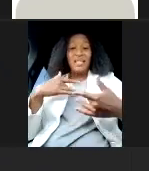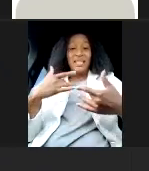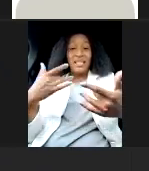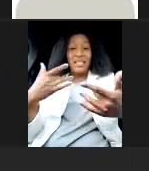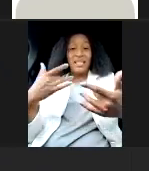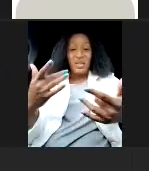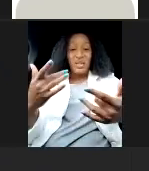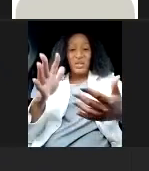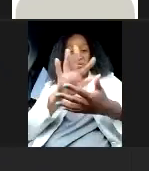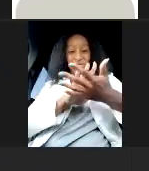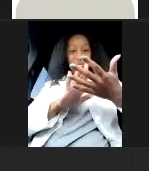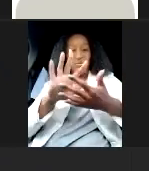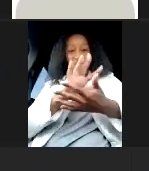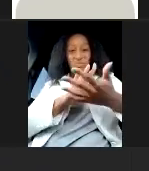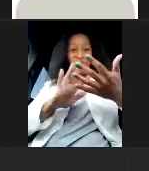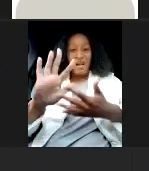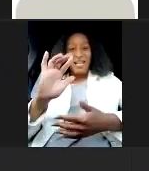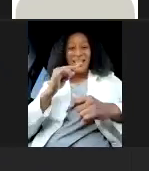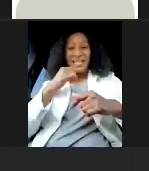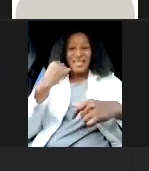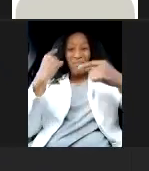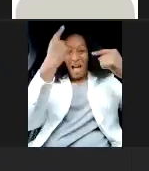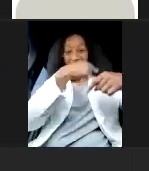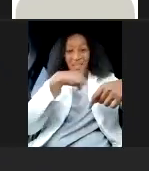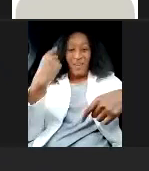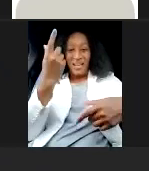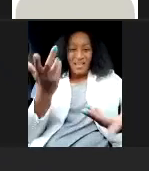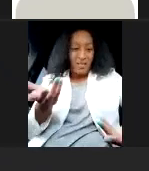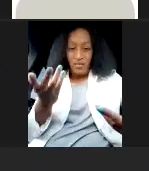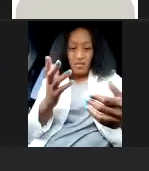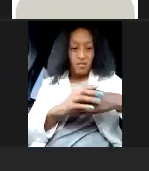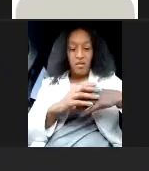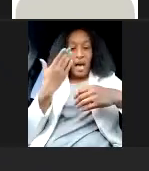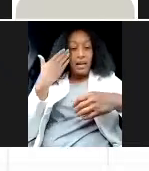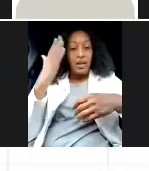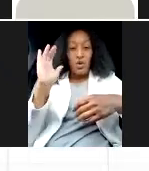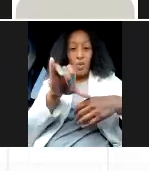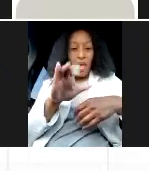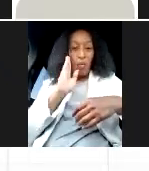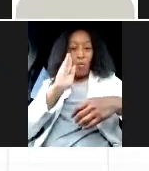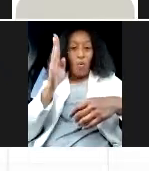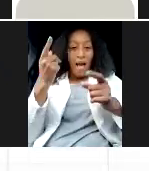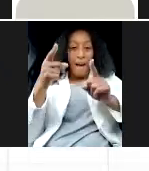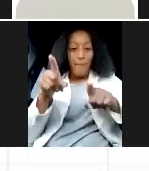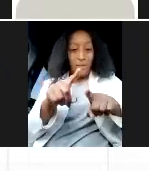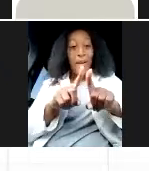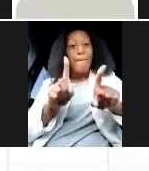variables with smiley faces. Who knew? All right. So I'll save this for you. I'll put it in the